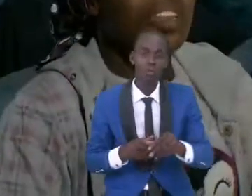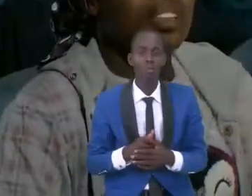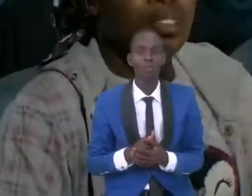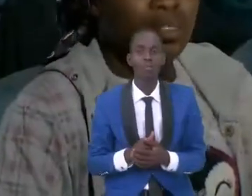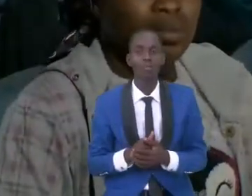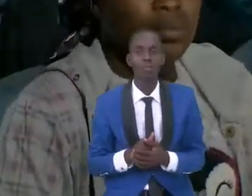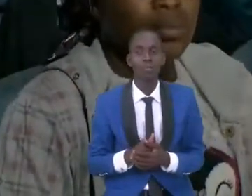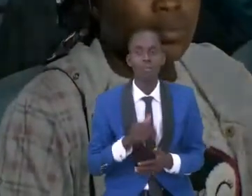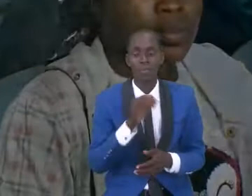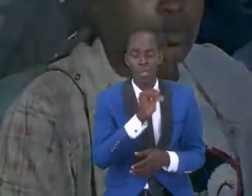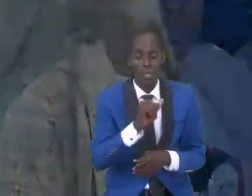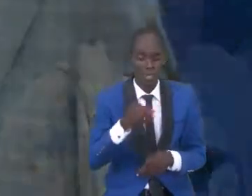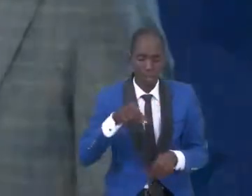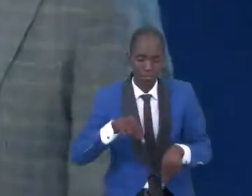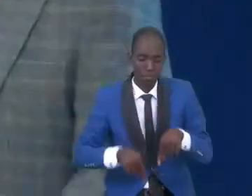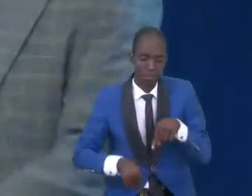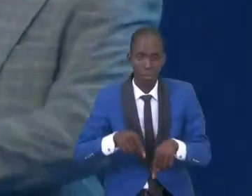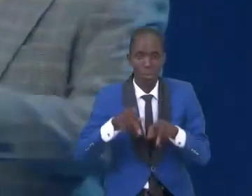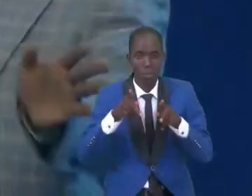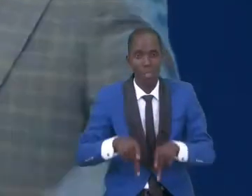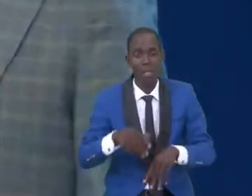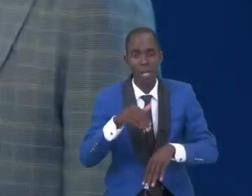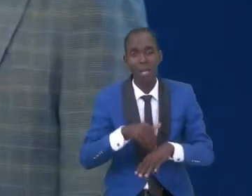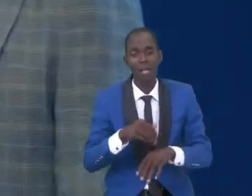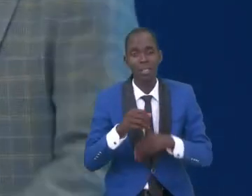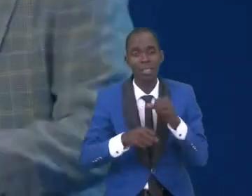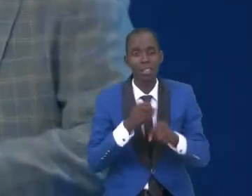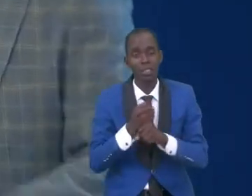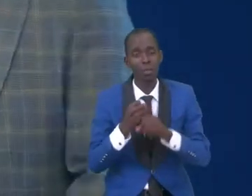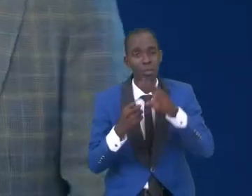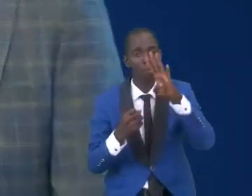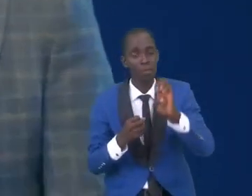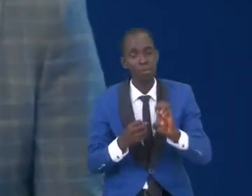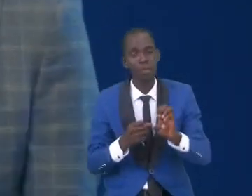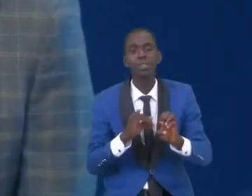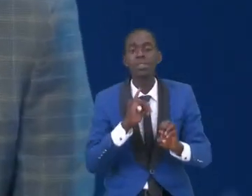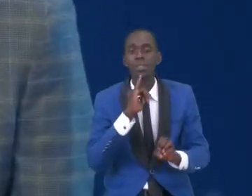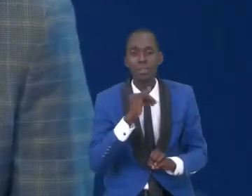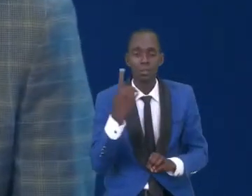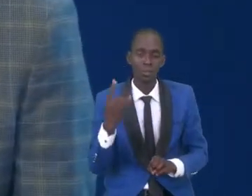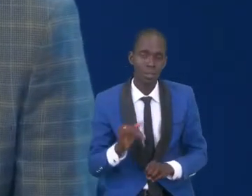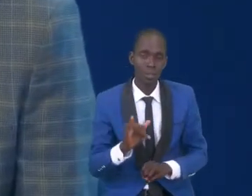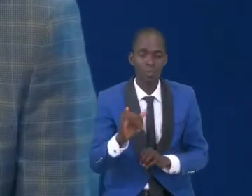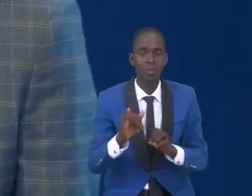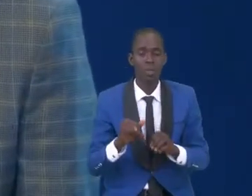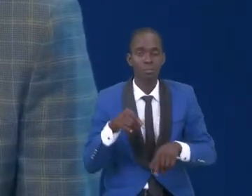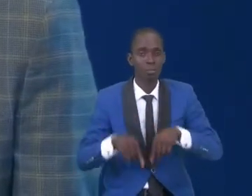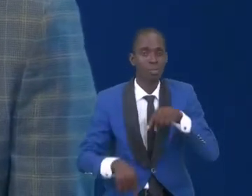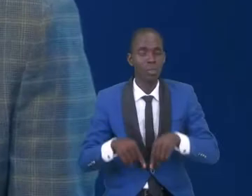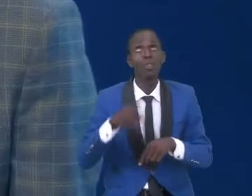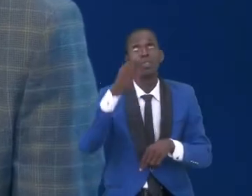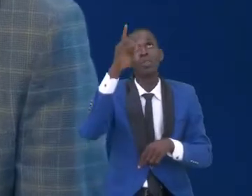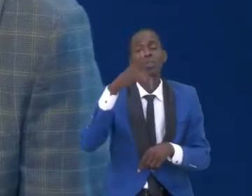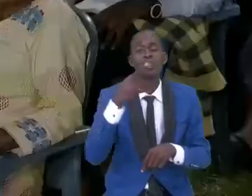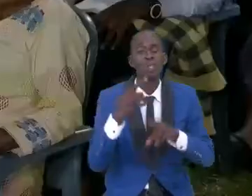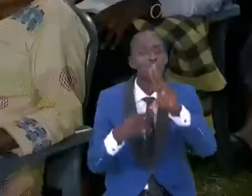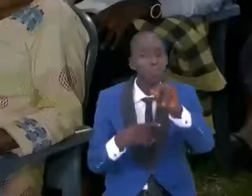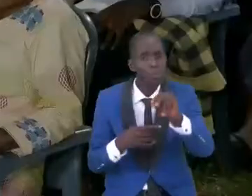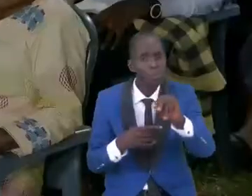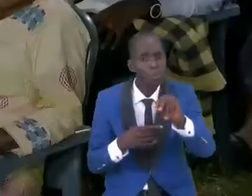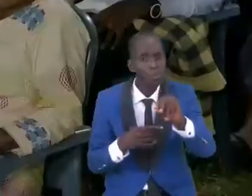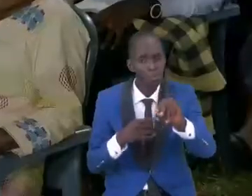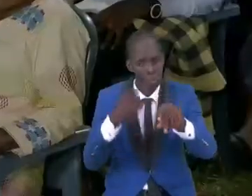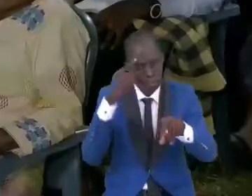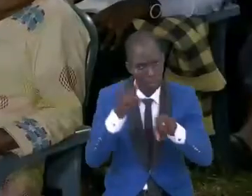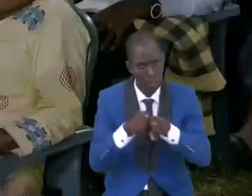Yeah. A paralytic at 40, paralytic forever. God says no. Yeah. I didn't hear you.